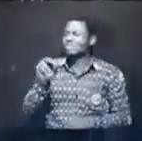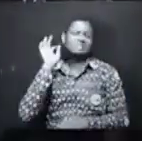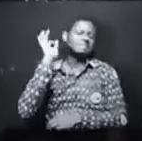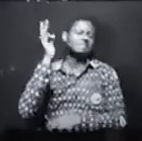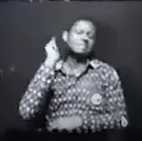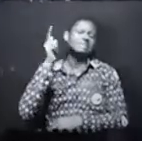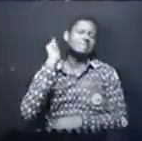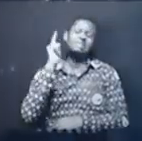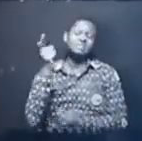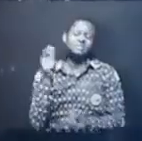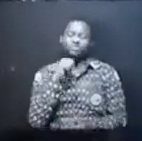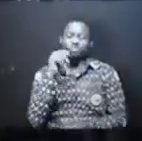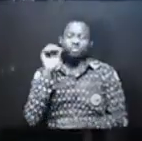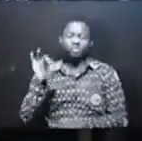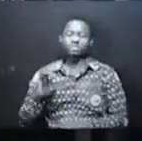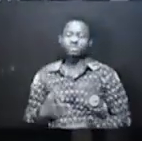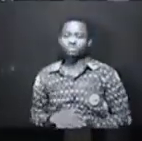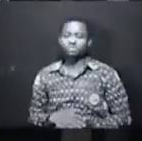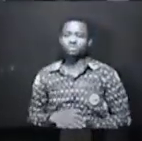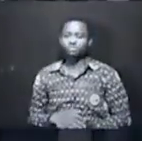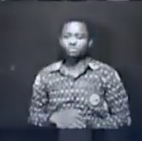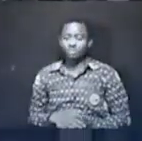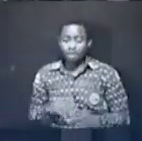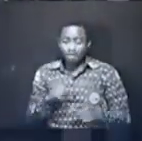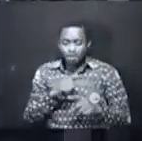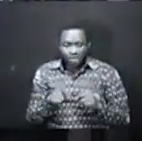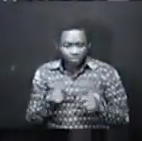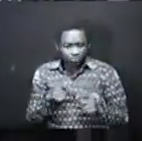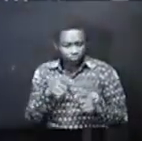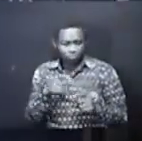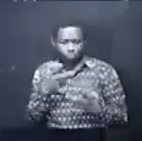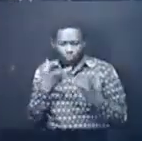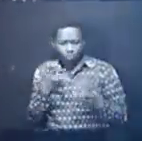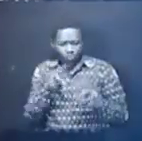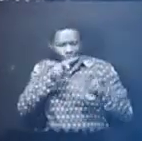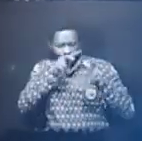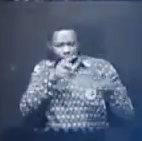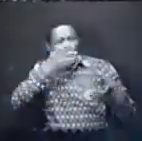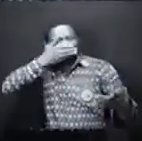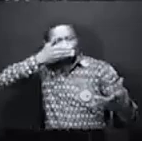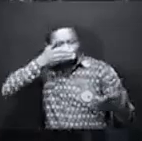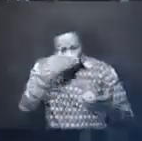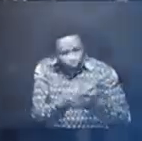Not at all. But an authentic marriage and family